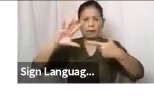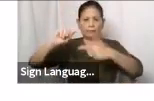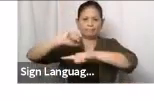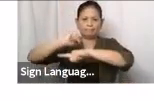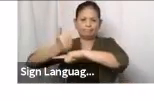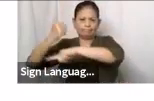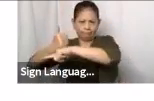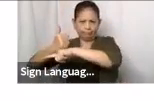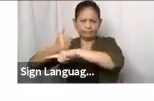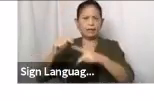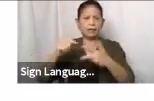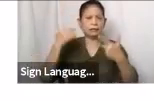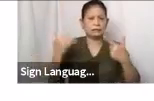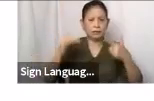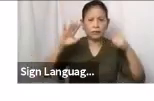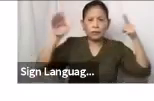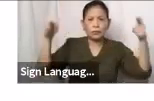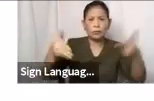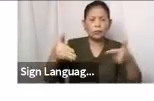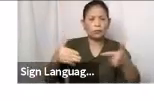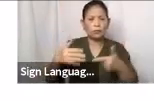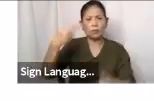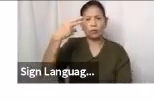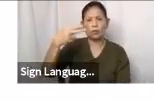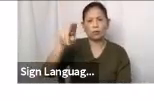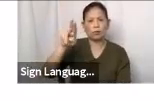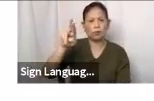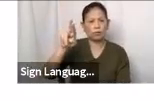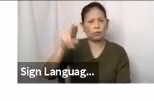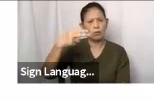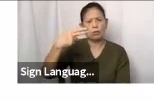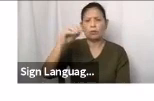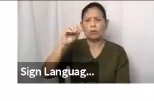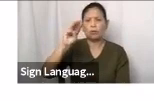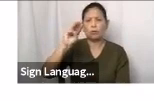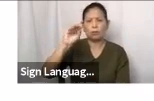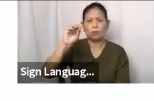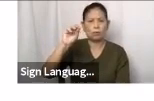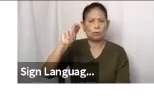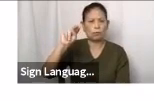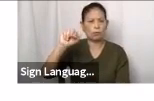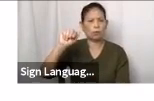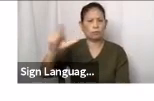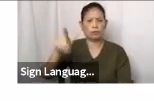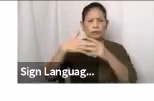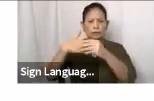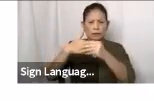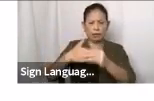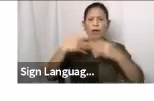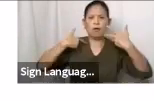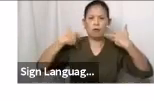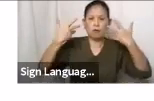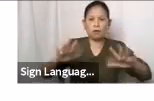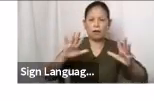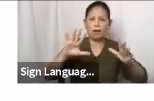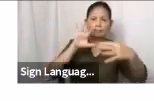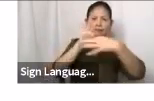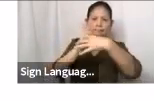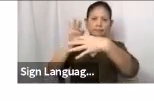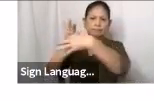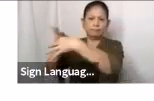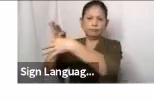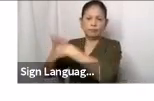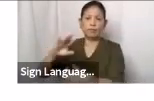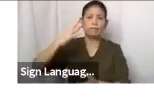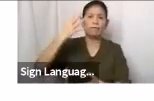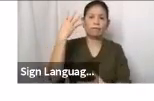And now we are working on the hormonal guidelines, and we've been collaborated with four different organizations who are working